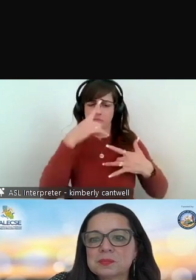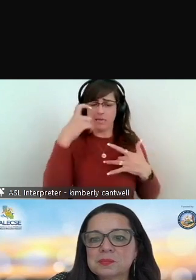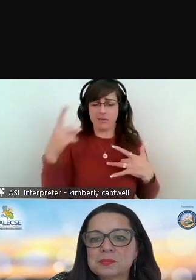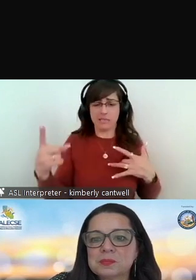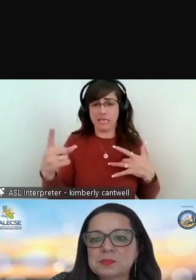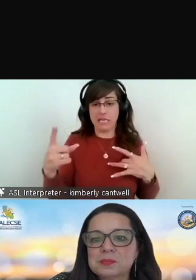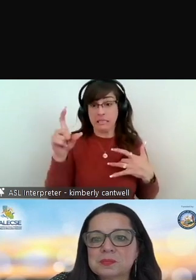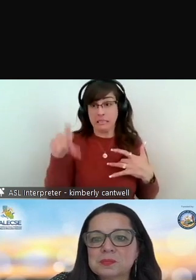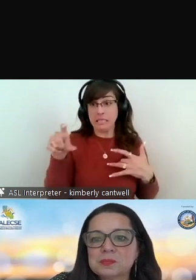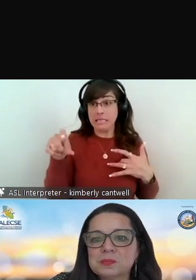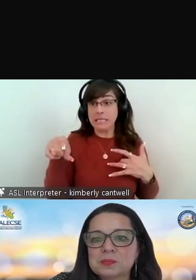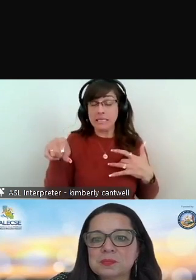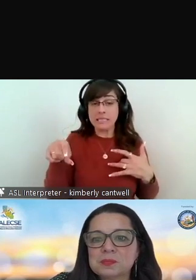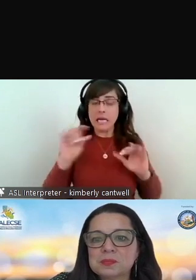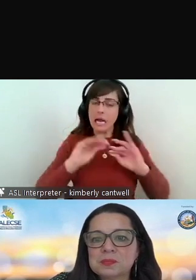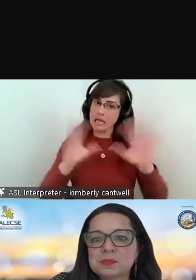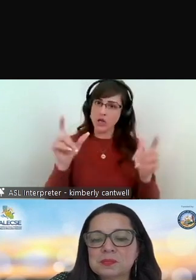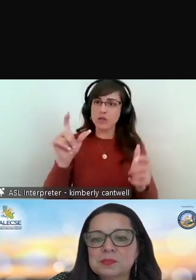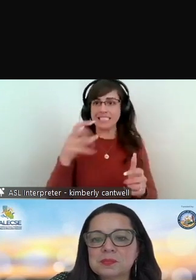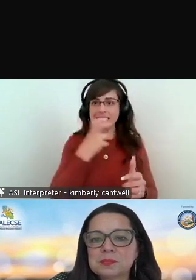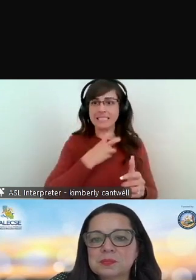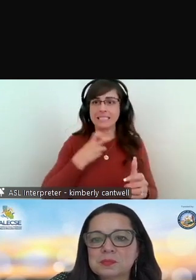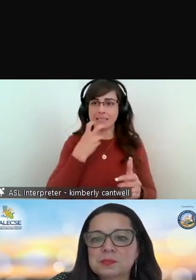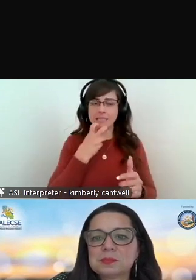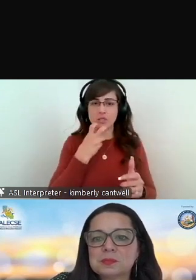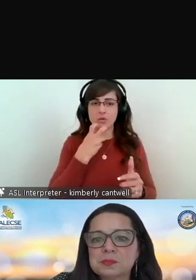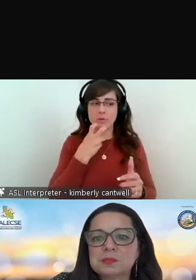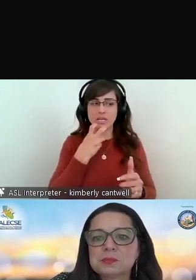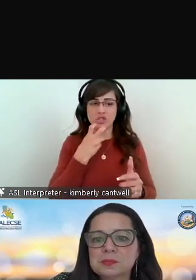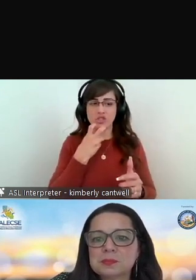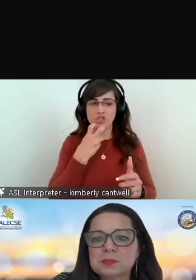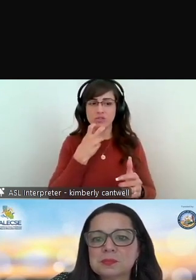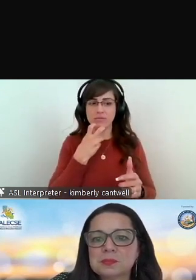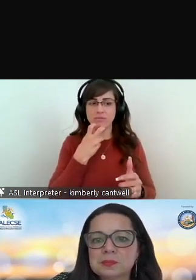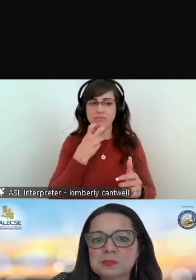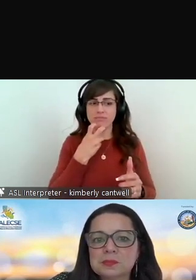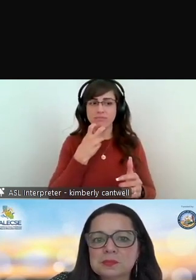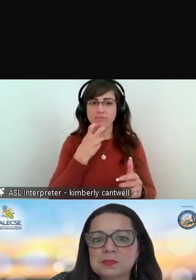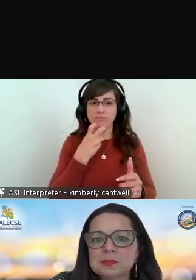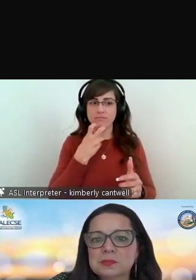he clearly needs speech